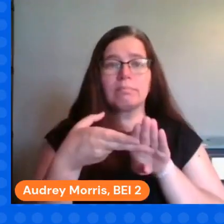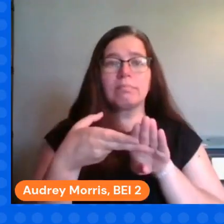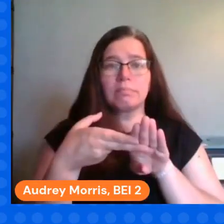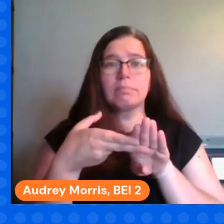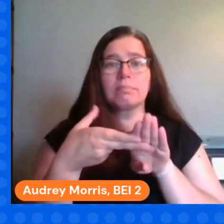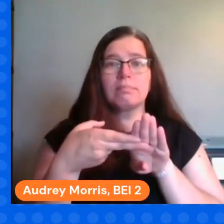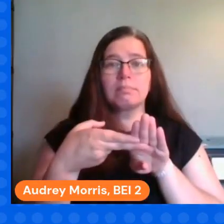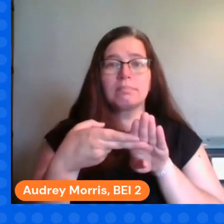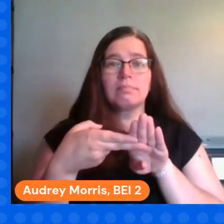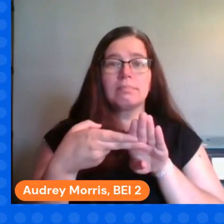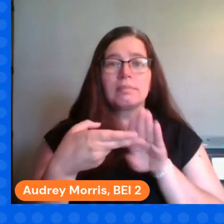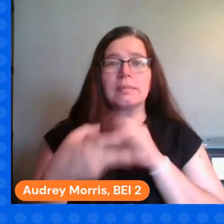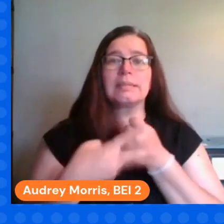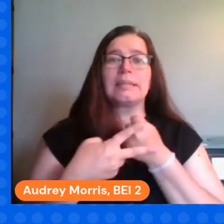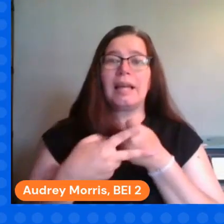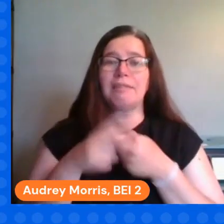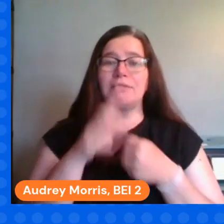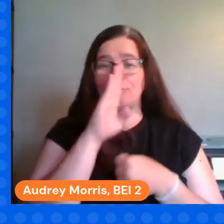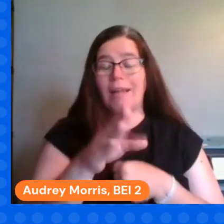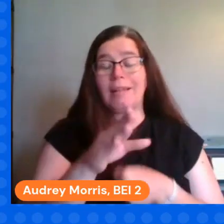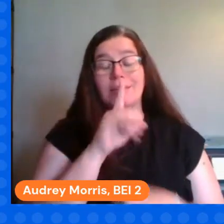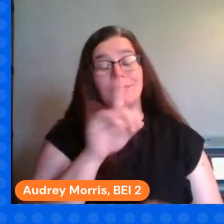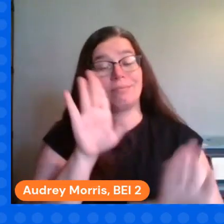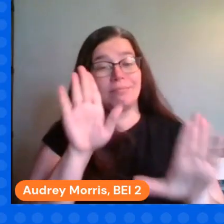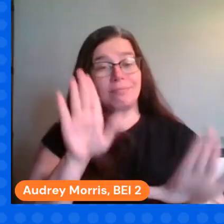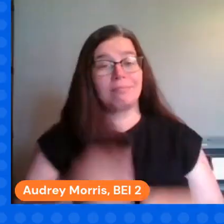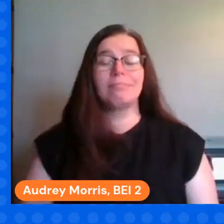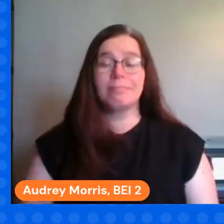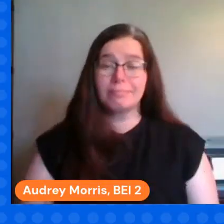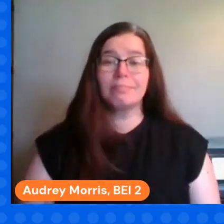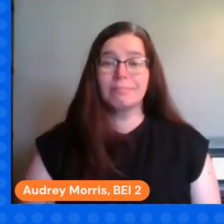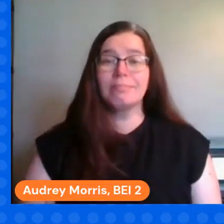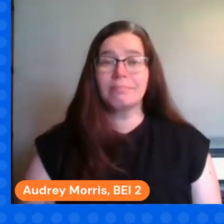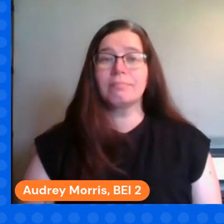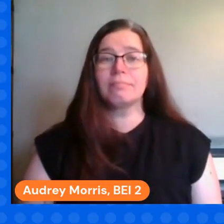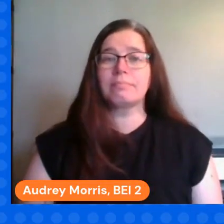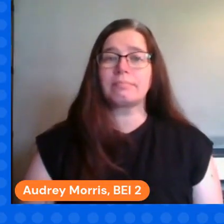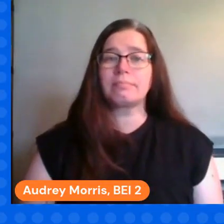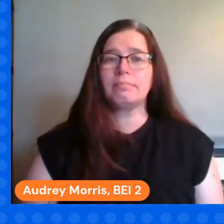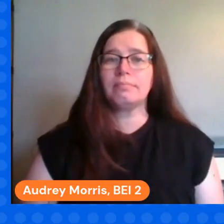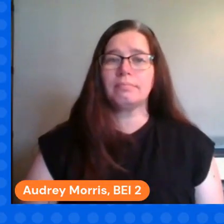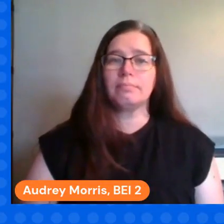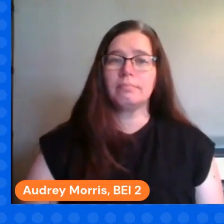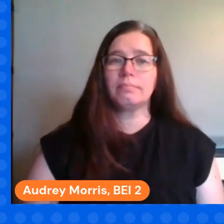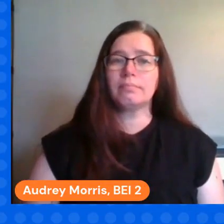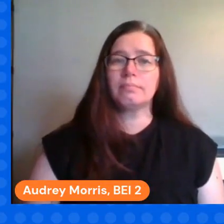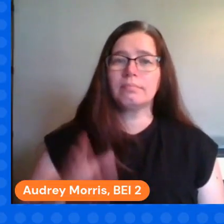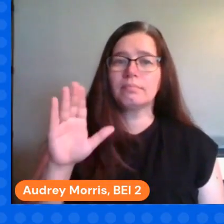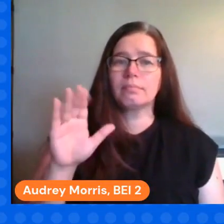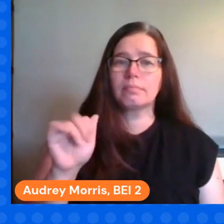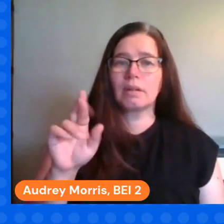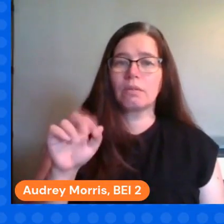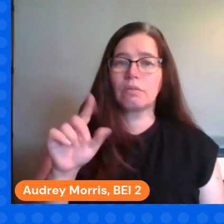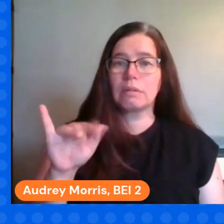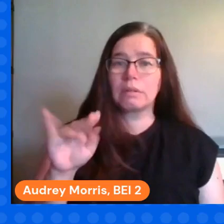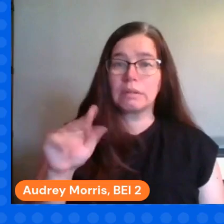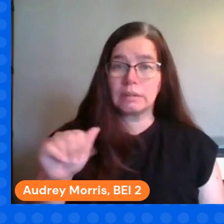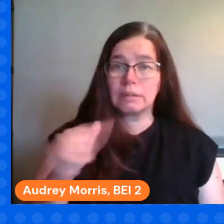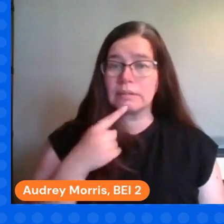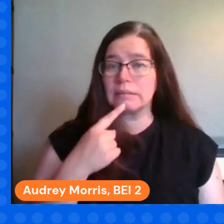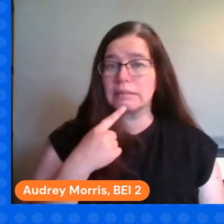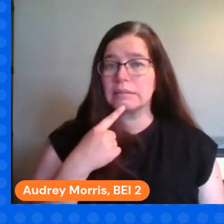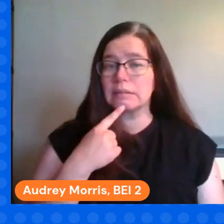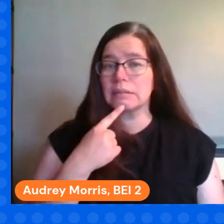pretty amazing. Cool. Mhm. I want to come back to just, saying that we shared a bit